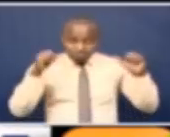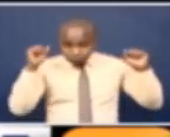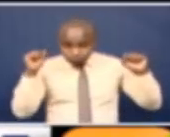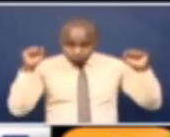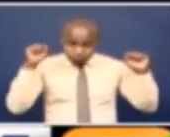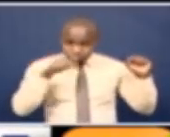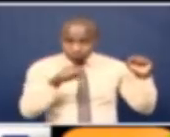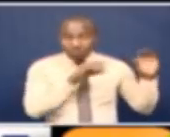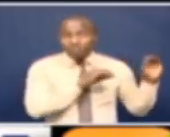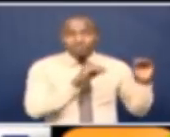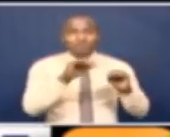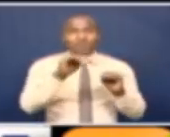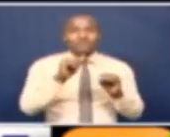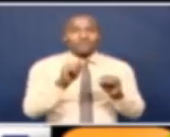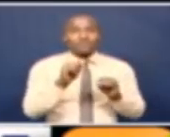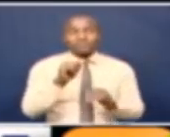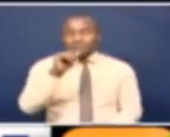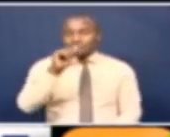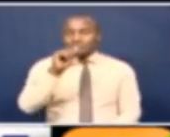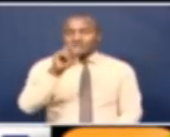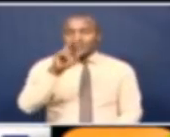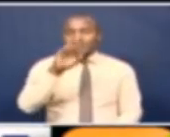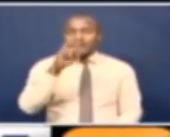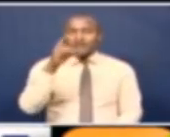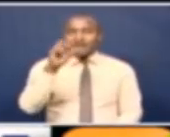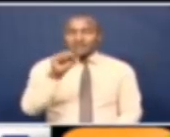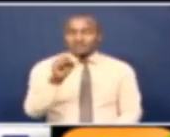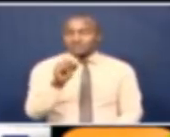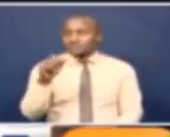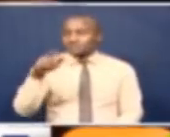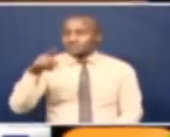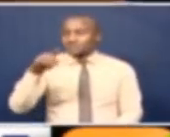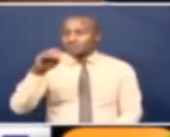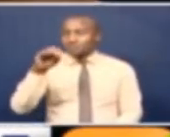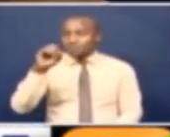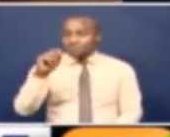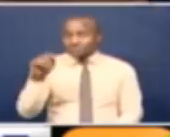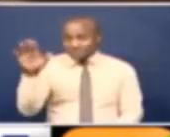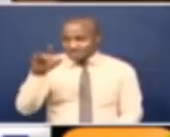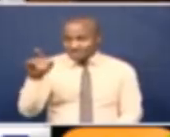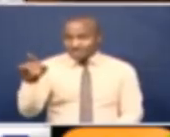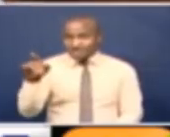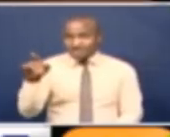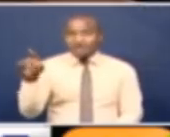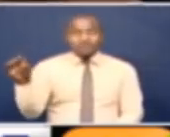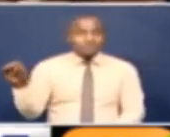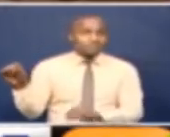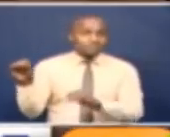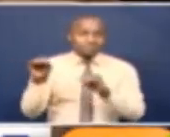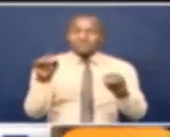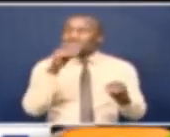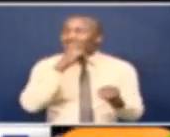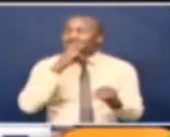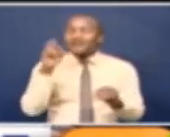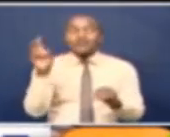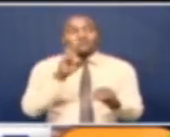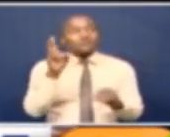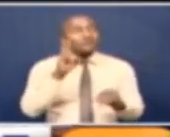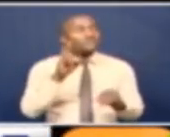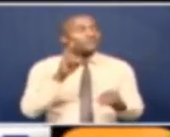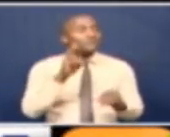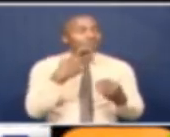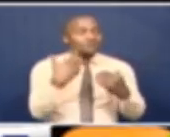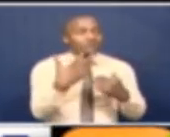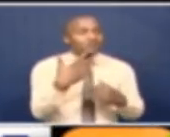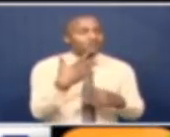migrated from Archer's Post. They came with their cows. Because at Archer Post, it was so dry, they were looking for greener pastures. This